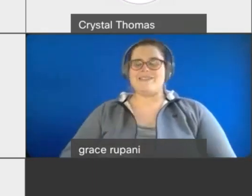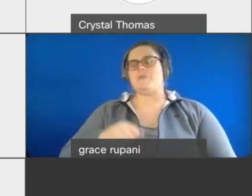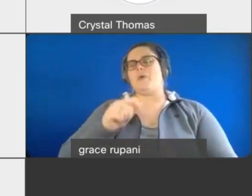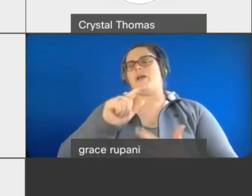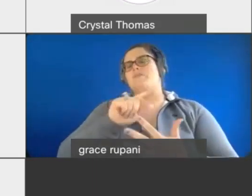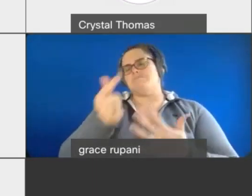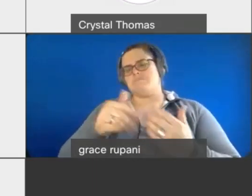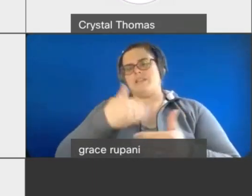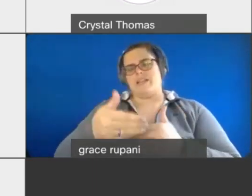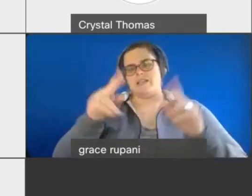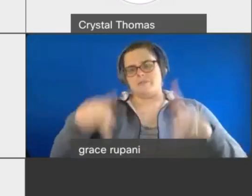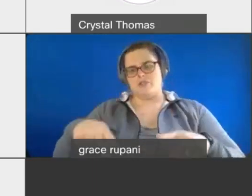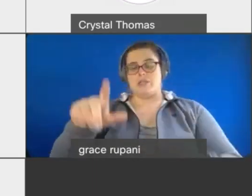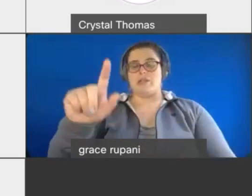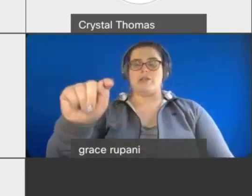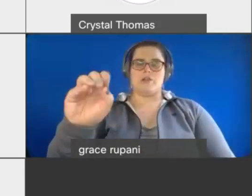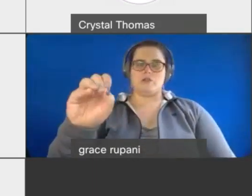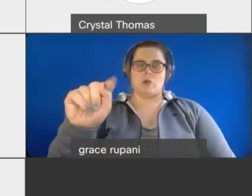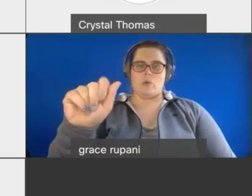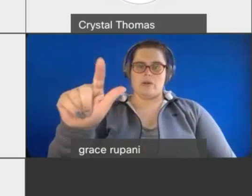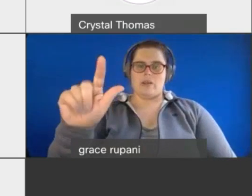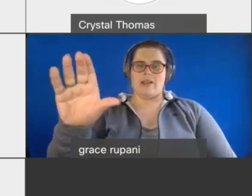Total Care Services.